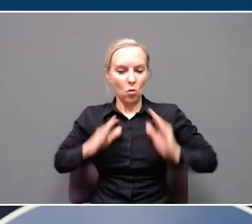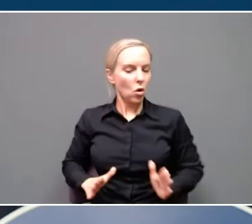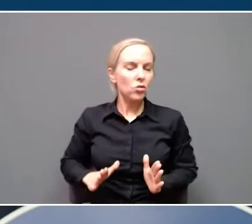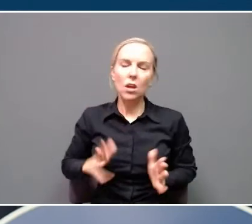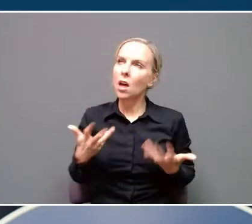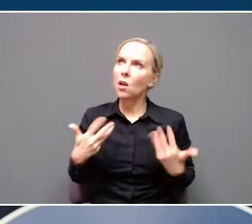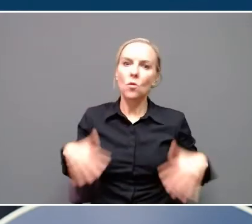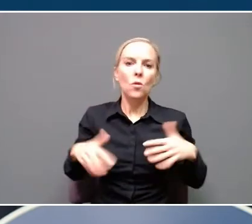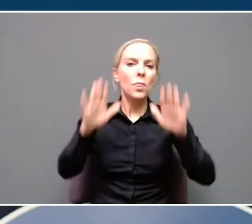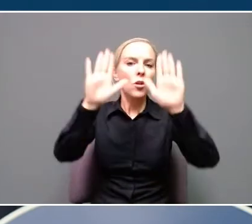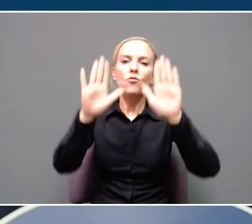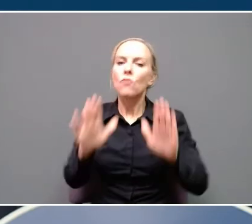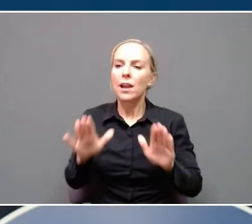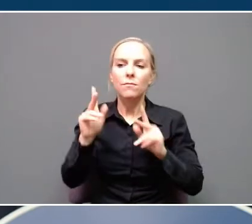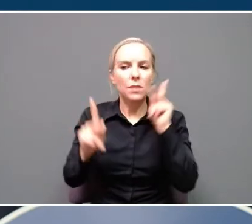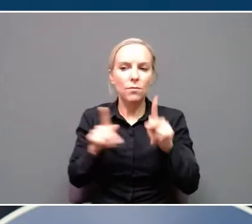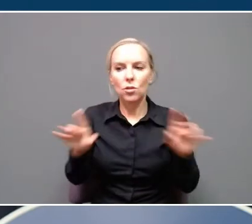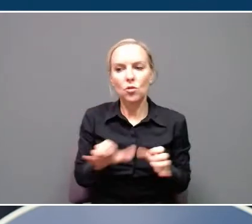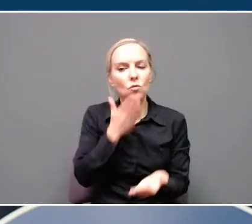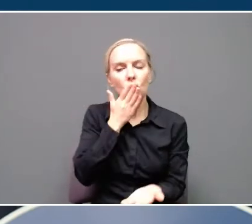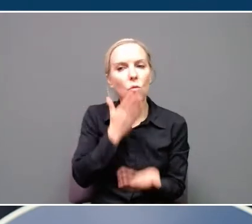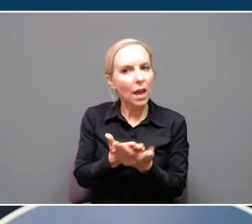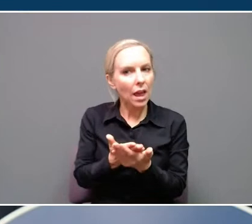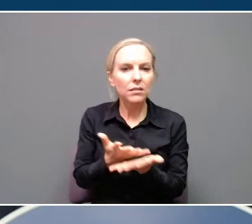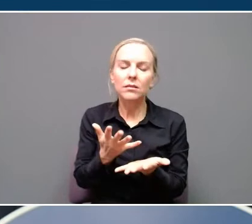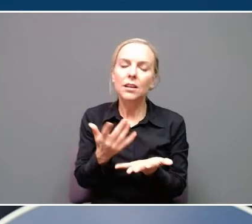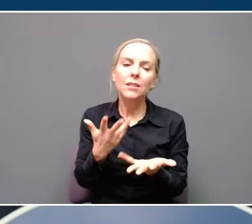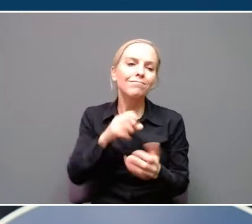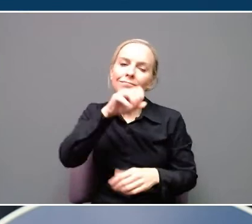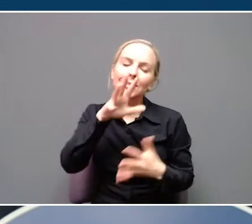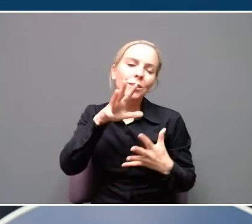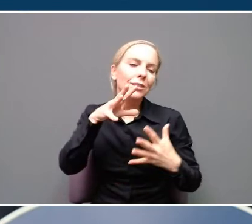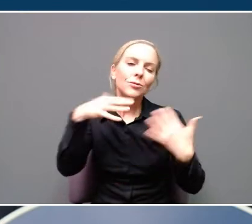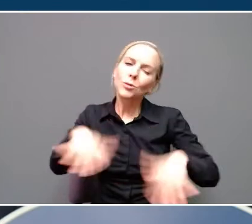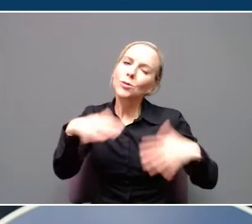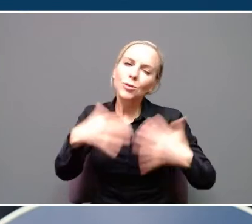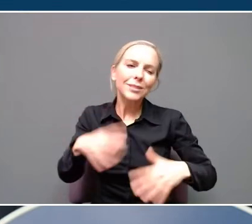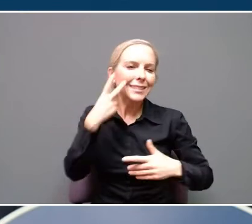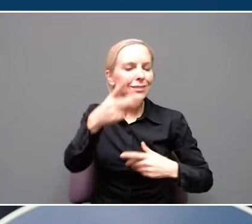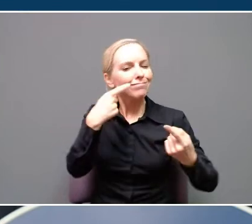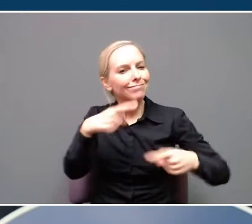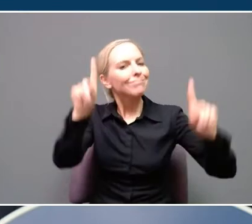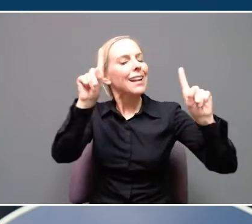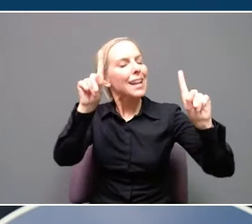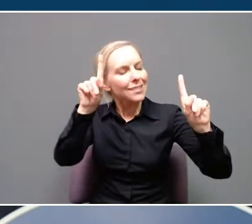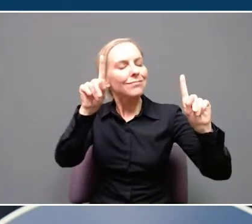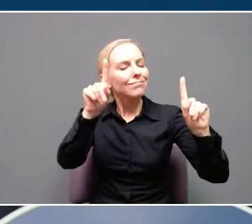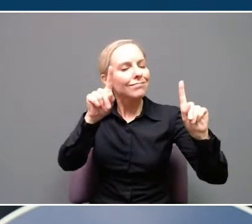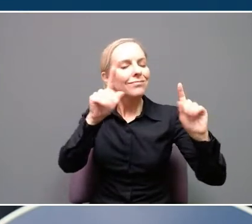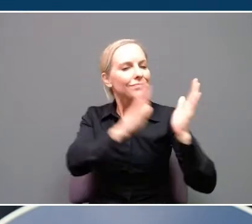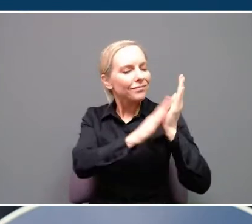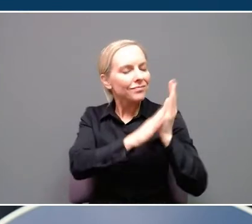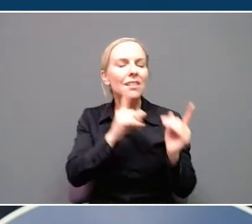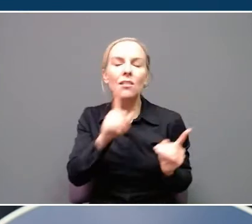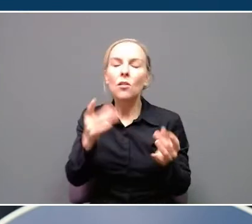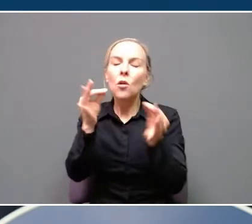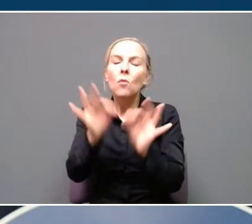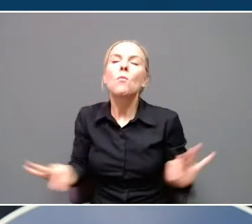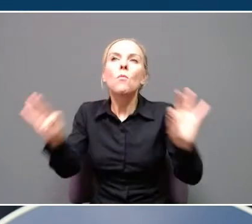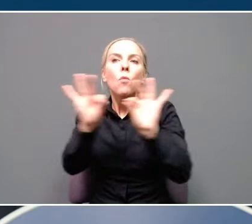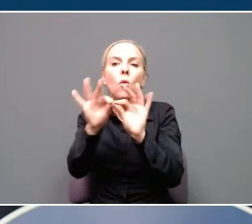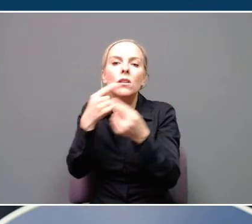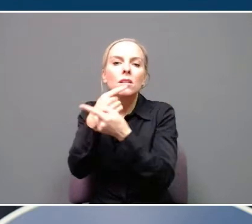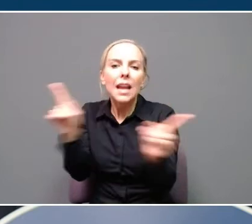it well. Love to see their success. And finally, we have an important announcement for Graves County and the